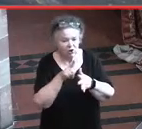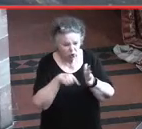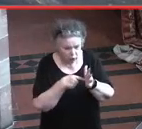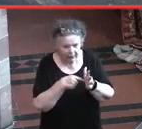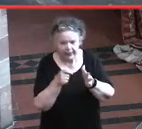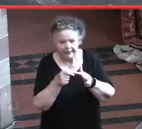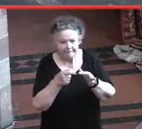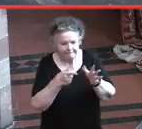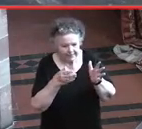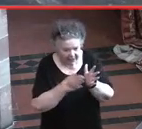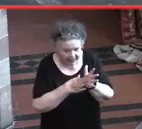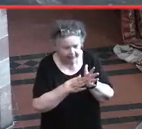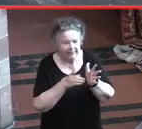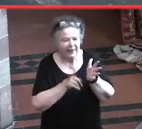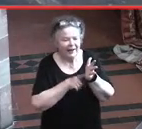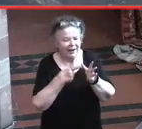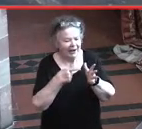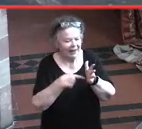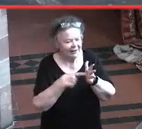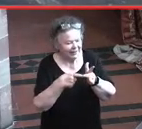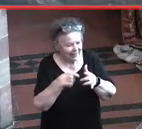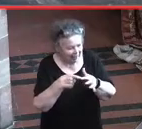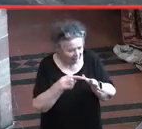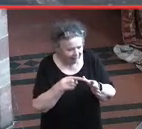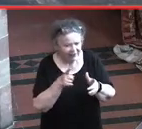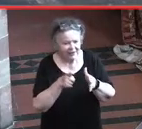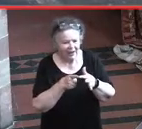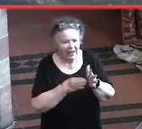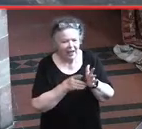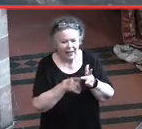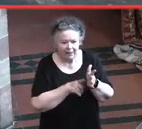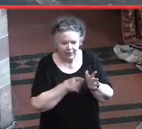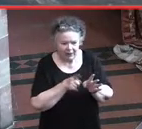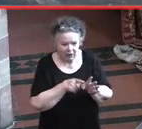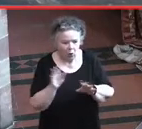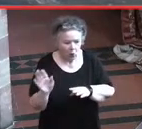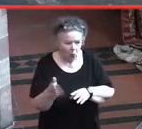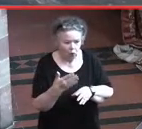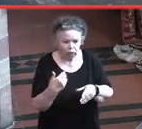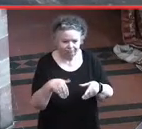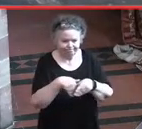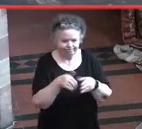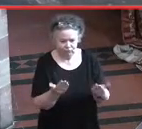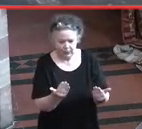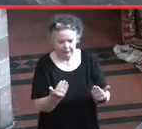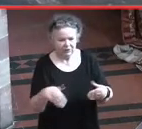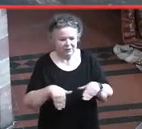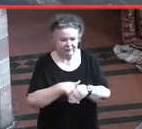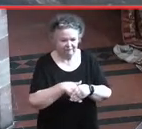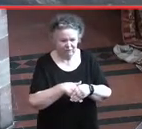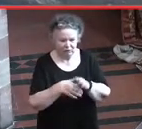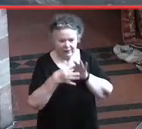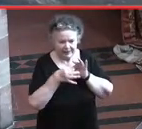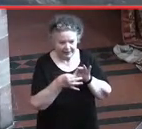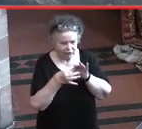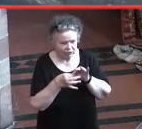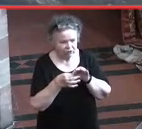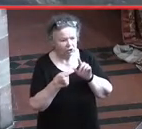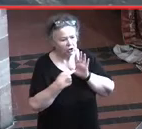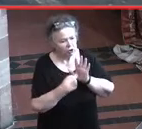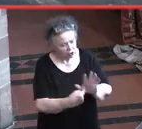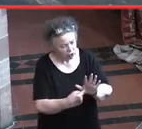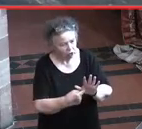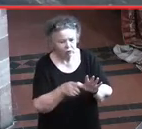Pam, Latika and Emily were received into full connection, marking the covenant of